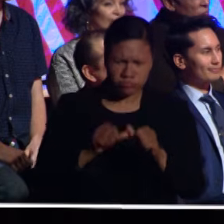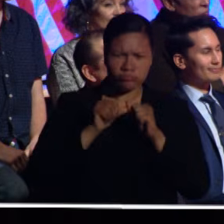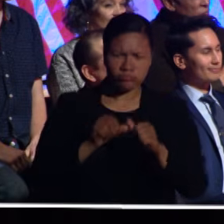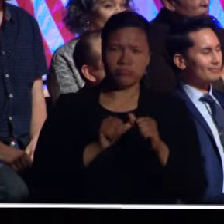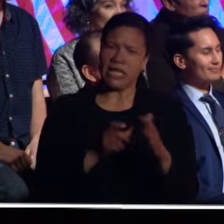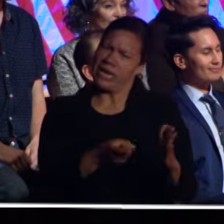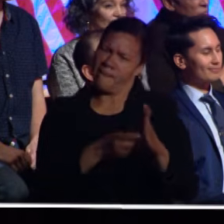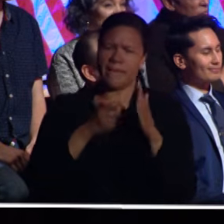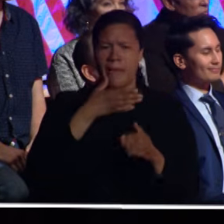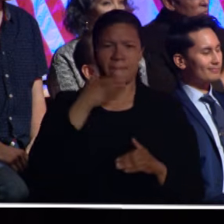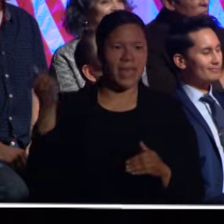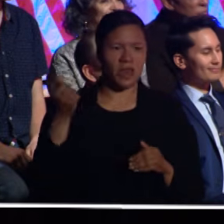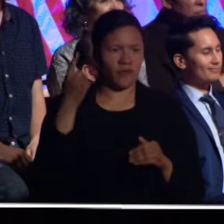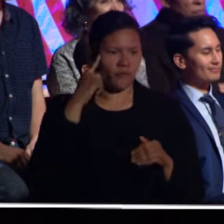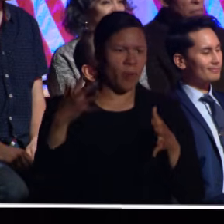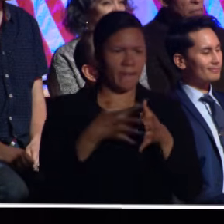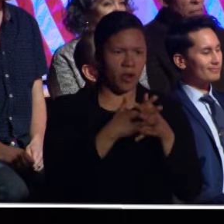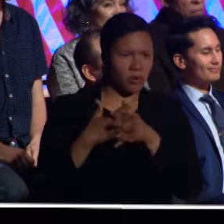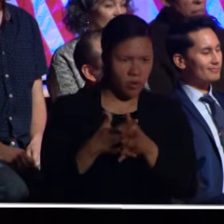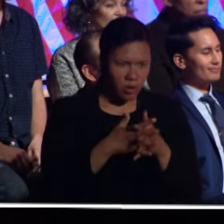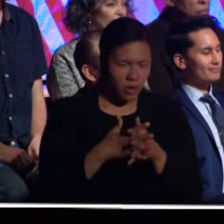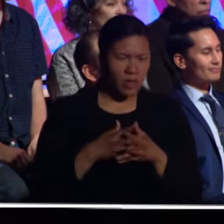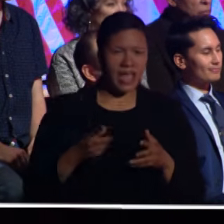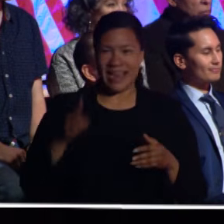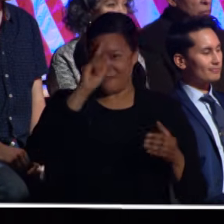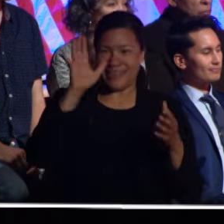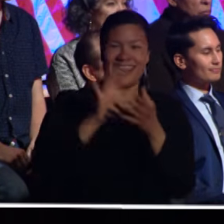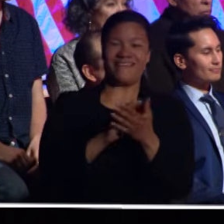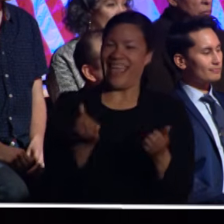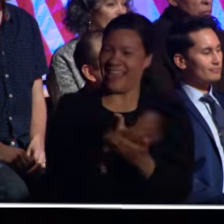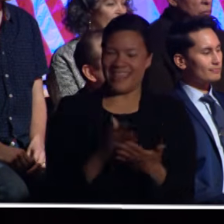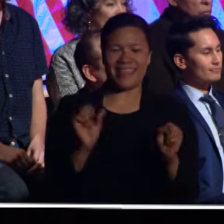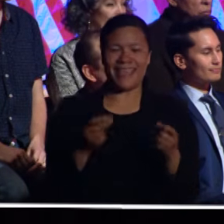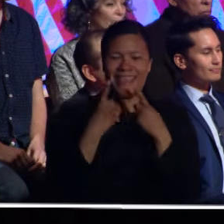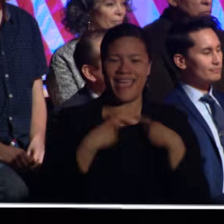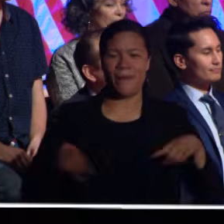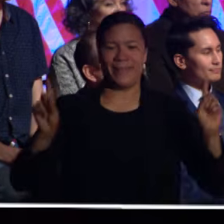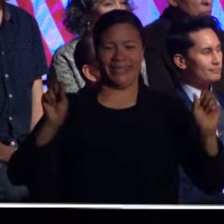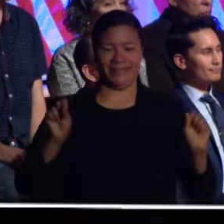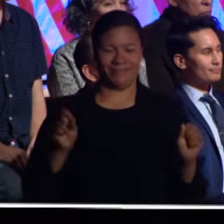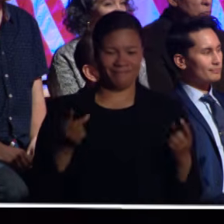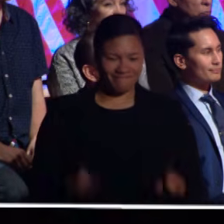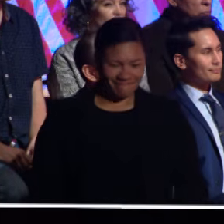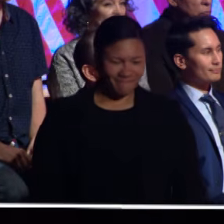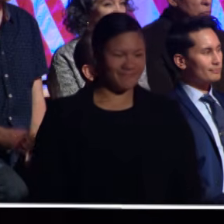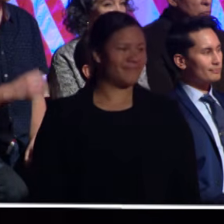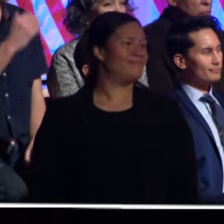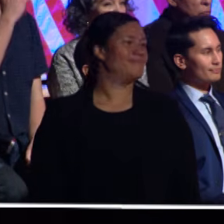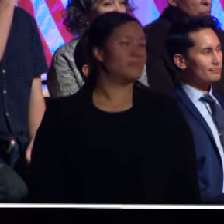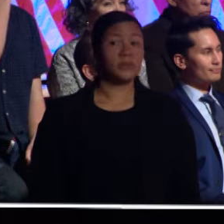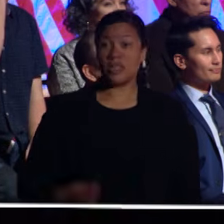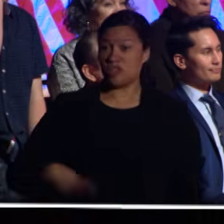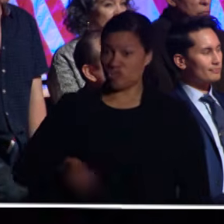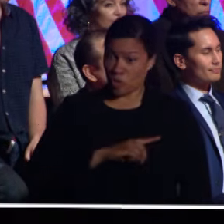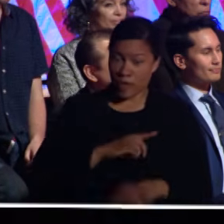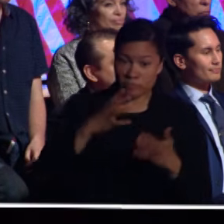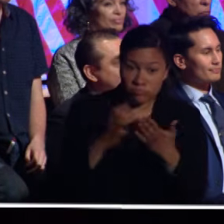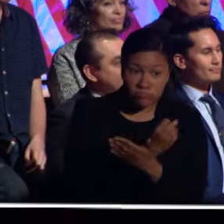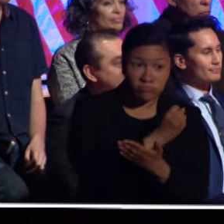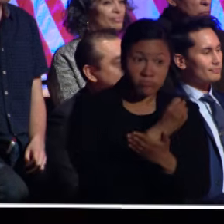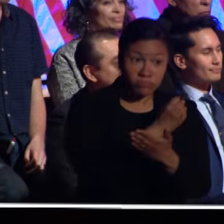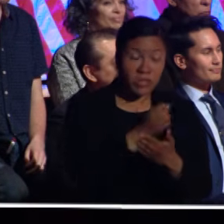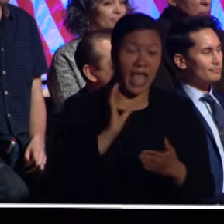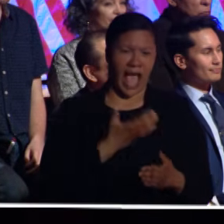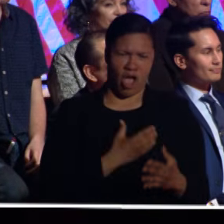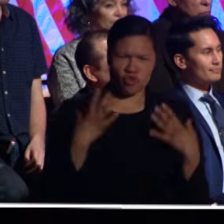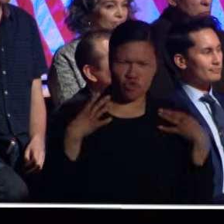better of our country, and to believe that anything is possible. By channeling this courage in this fight, we will once and for